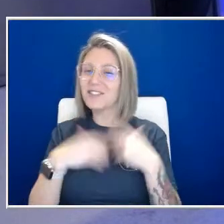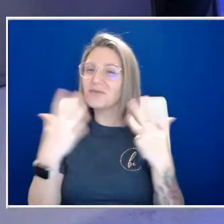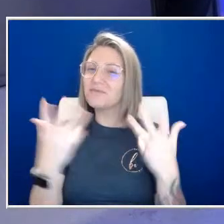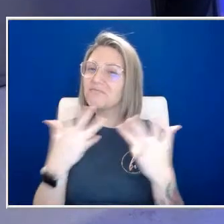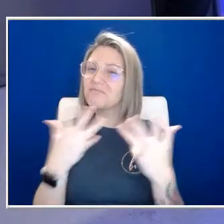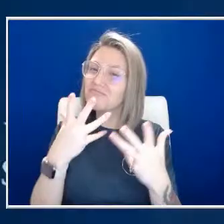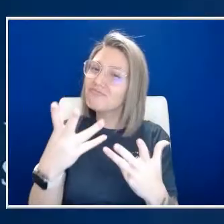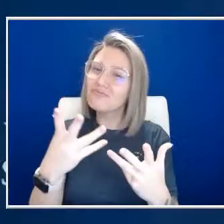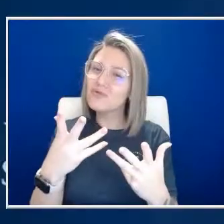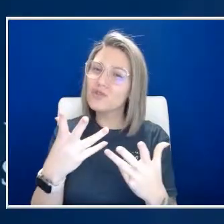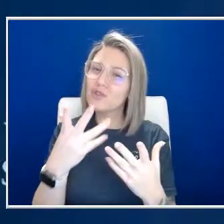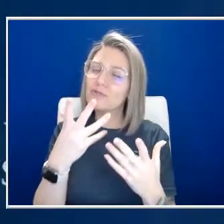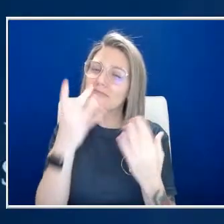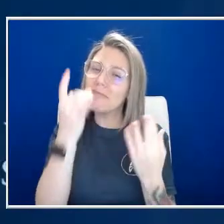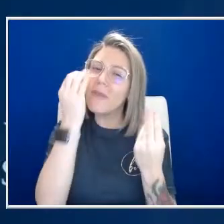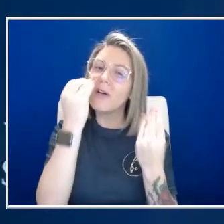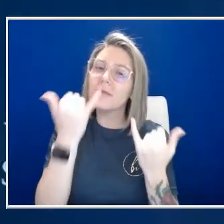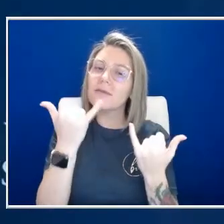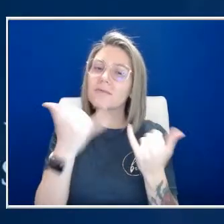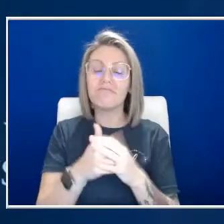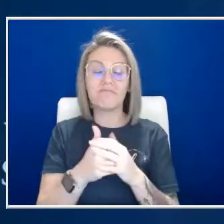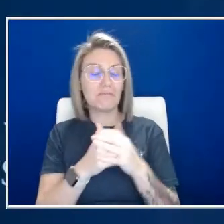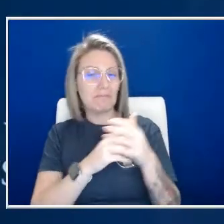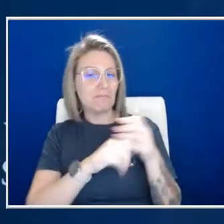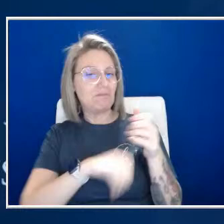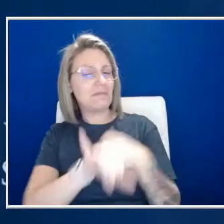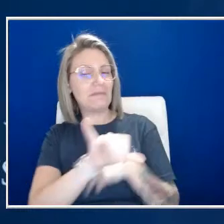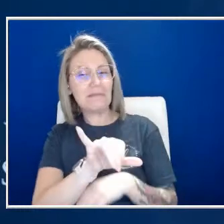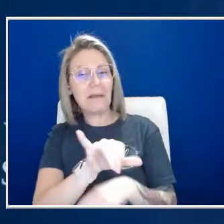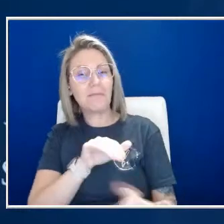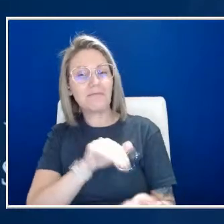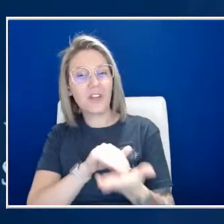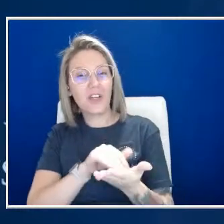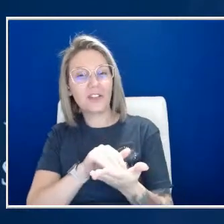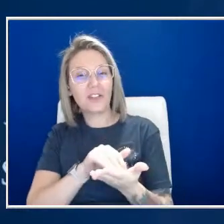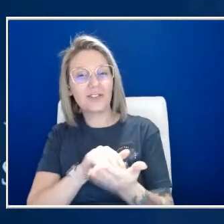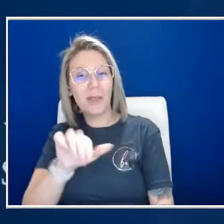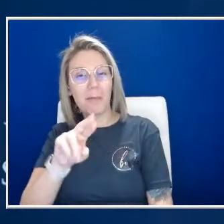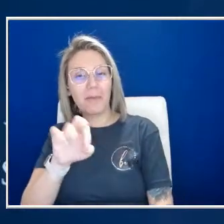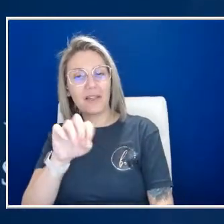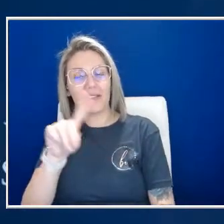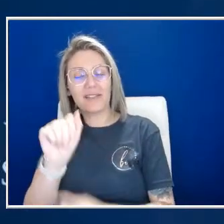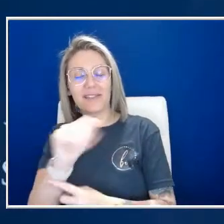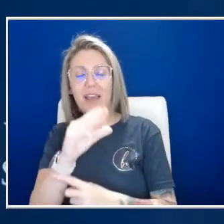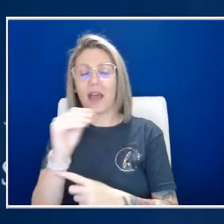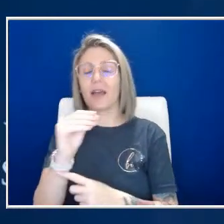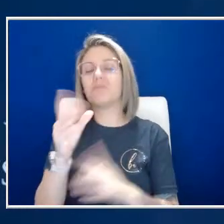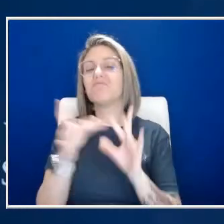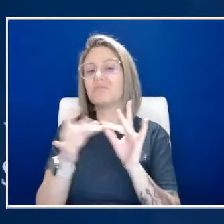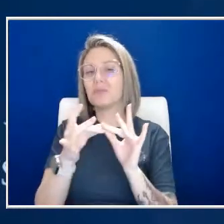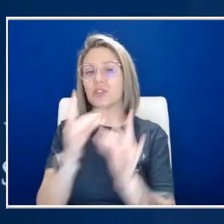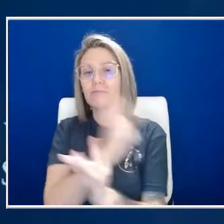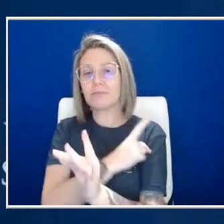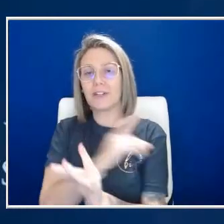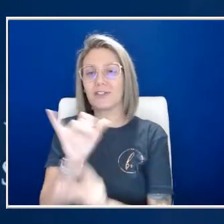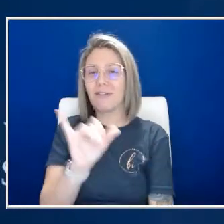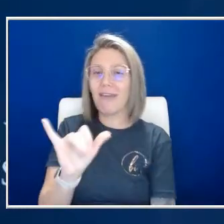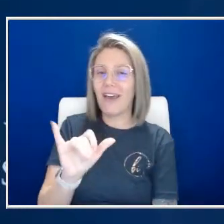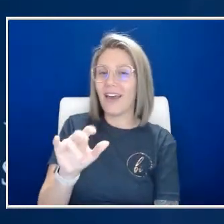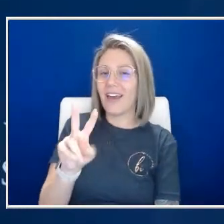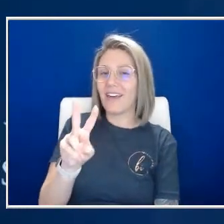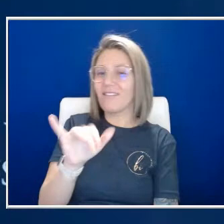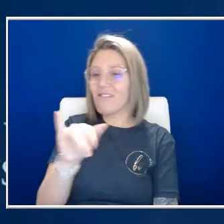would echo everything Dr. Leminska said. The other thing I would point out is that patients like Vani traveling 3 hours to see us,